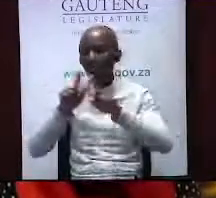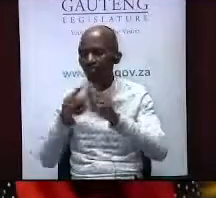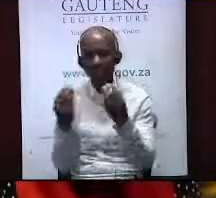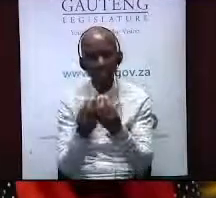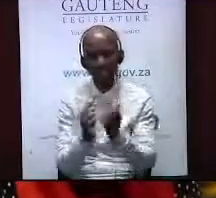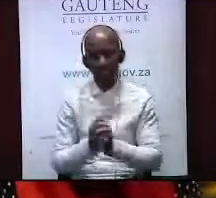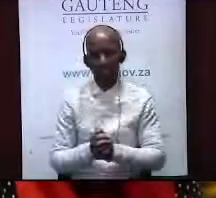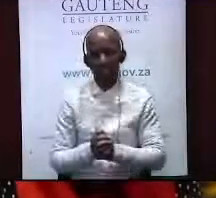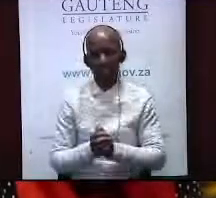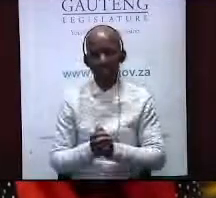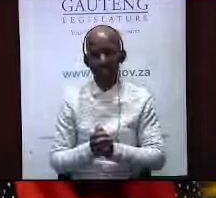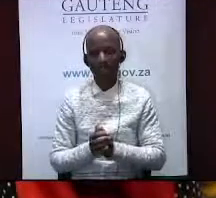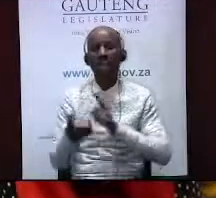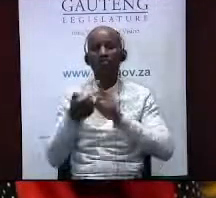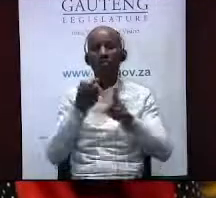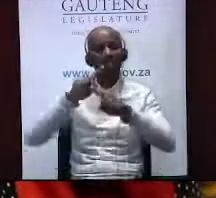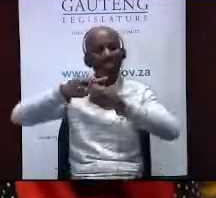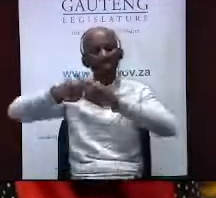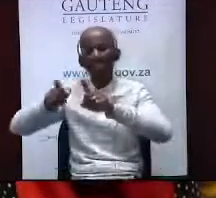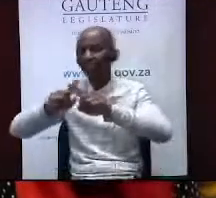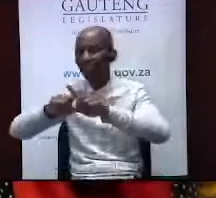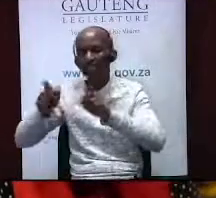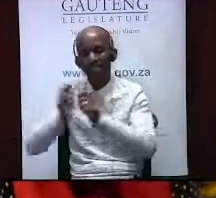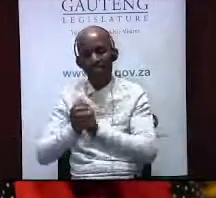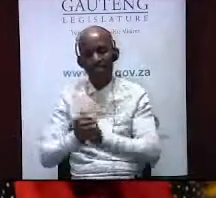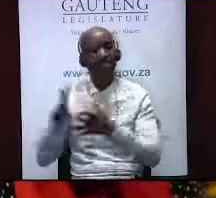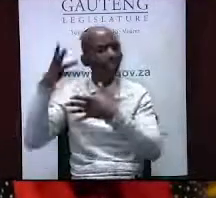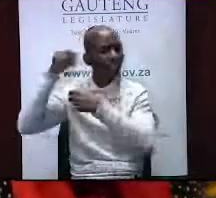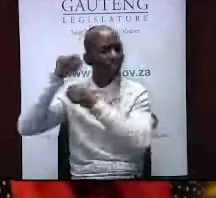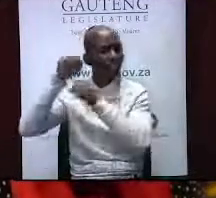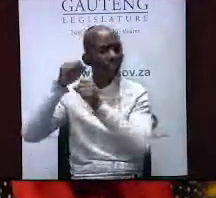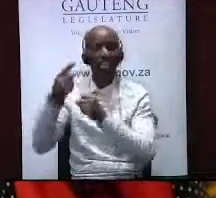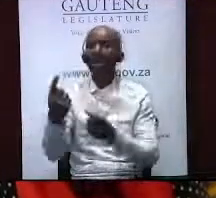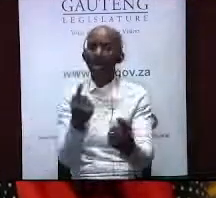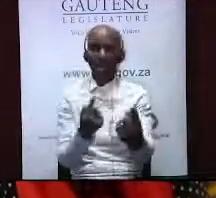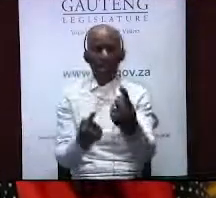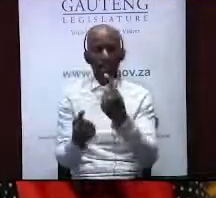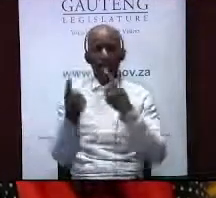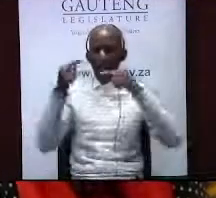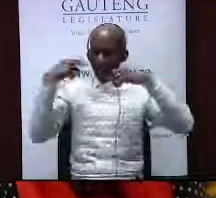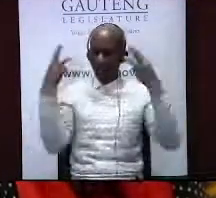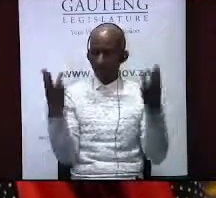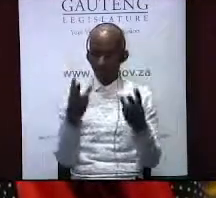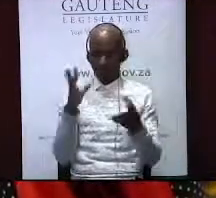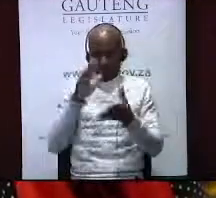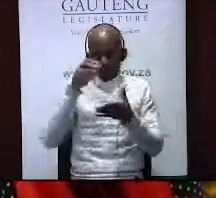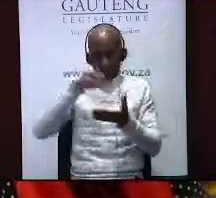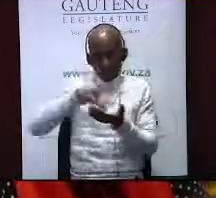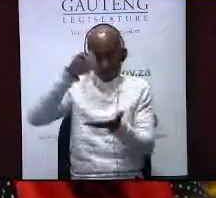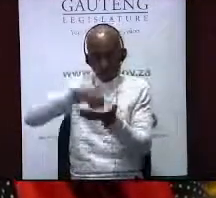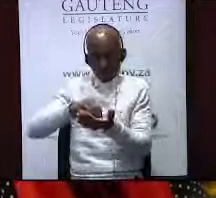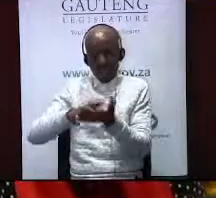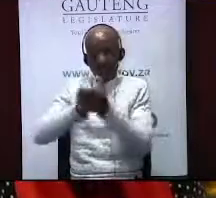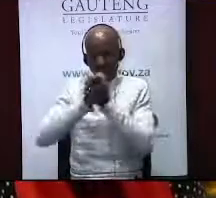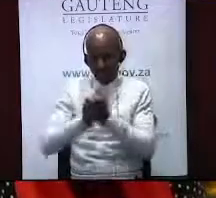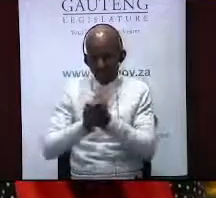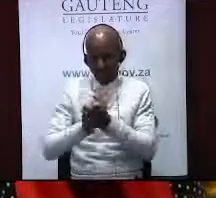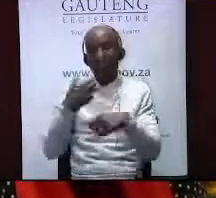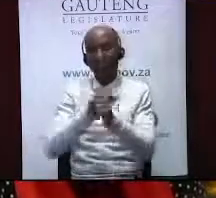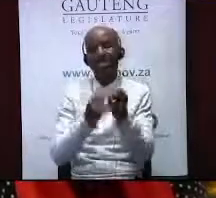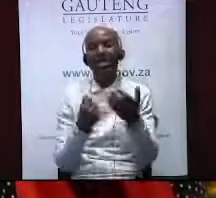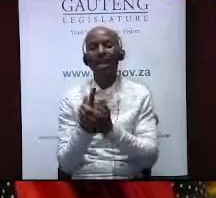biblical industry. We're coming from different wide industries. Come, people. Put it together. Let's make it